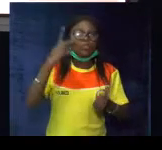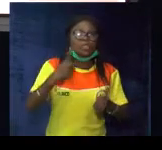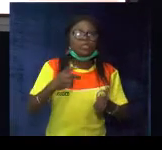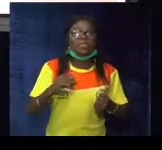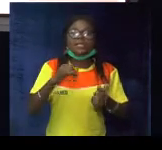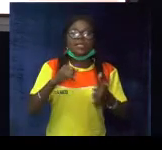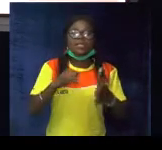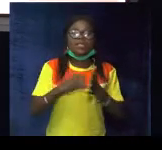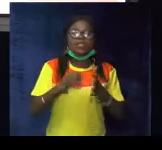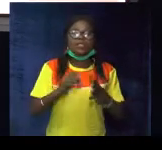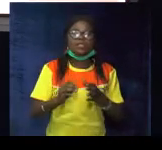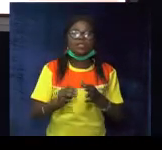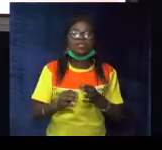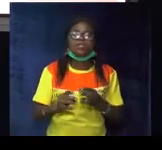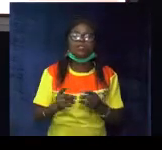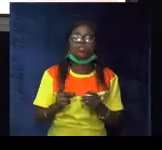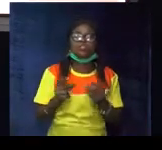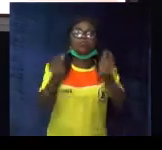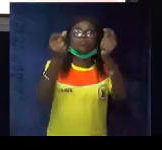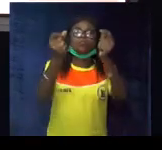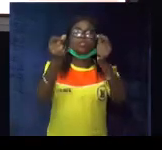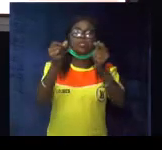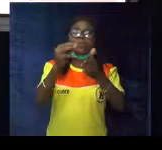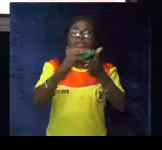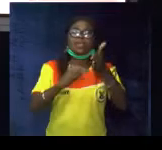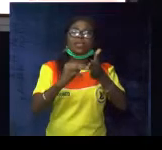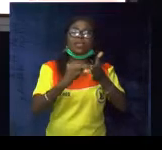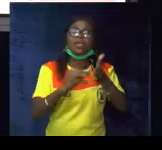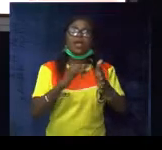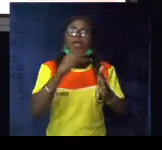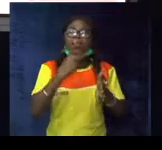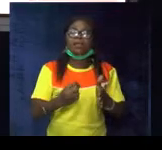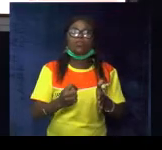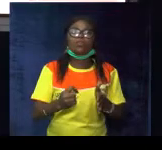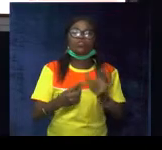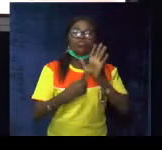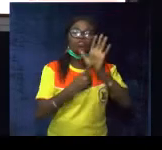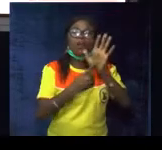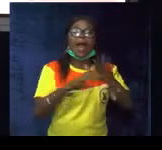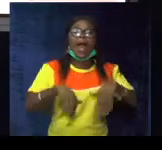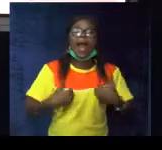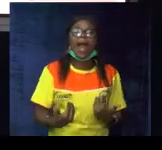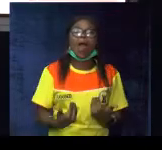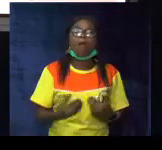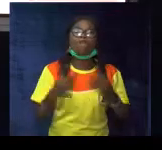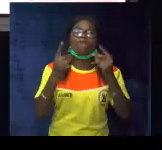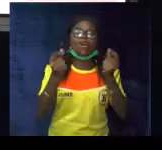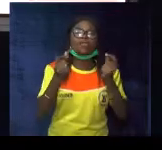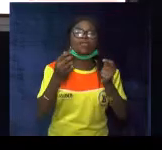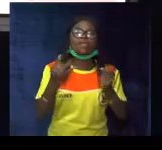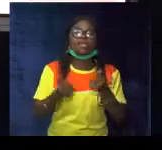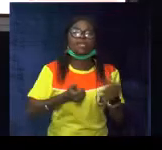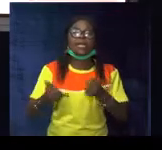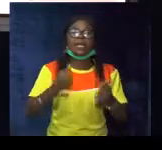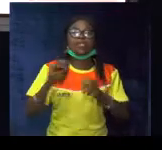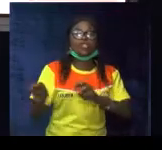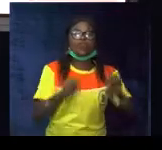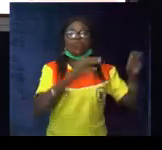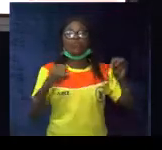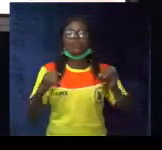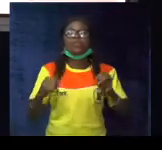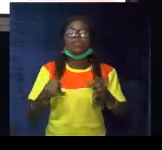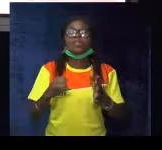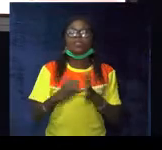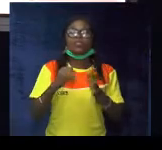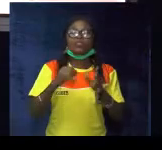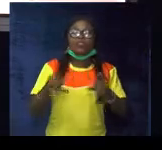in the semicircular shape. The speedometer reads how fast the car is going, and the odometer tells the mileage on the car.